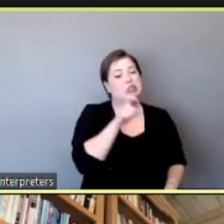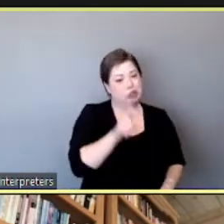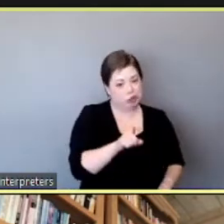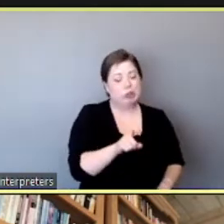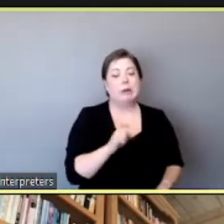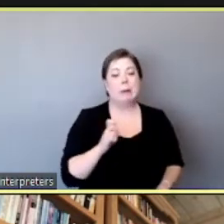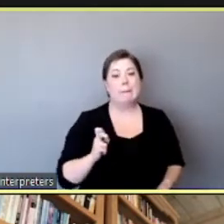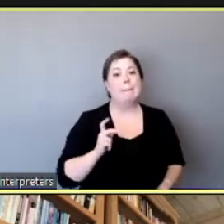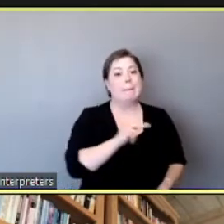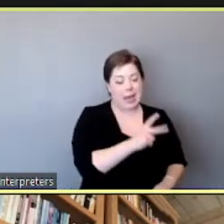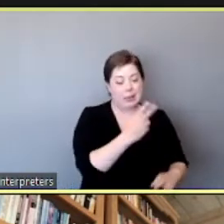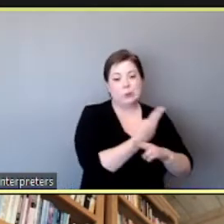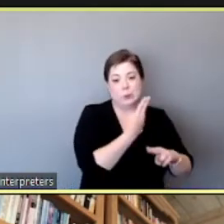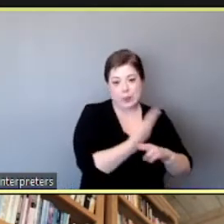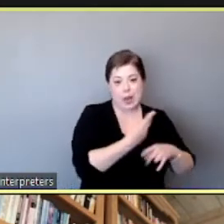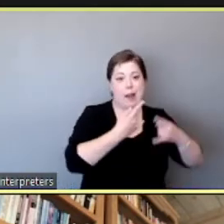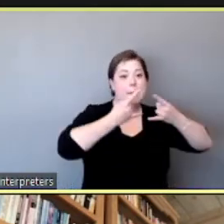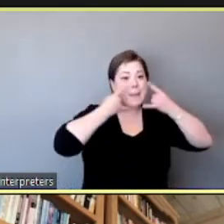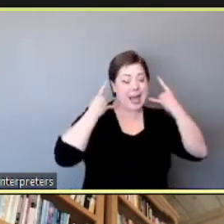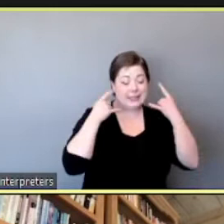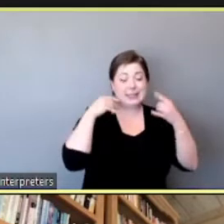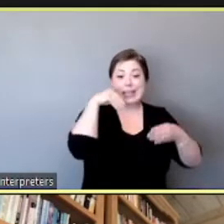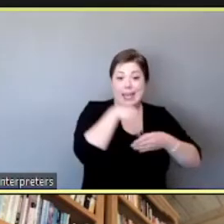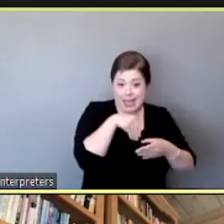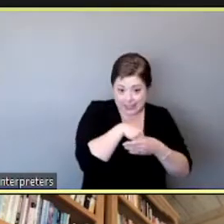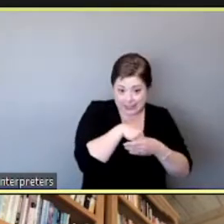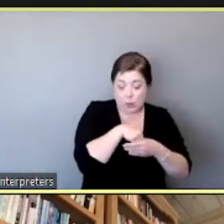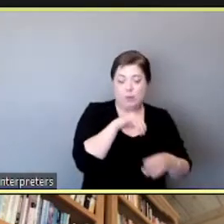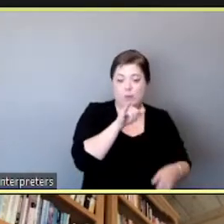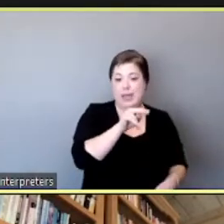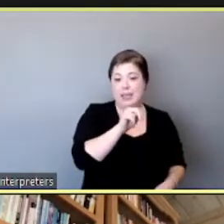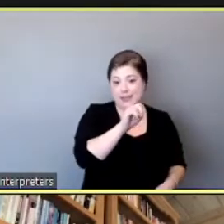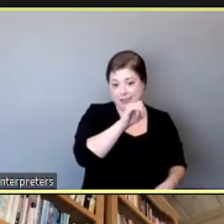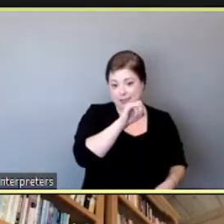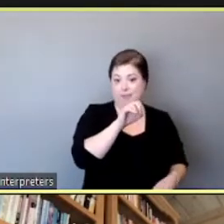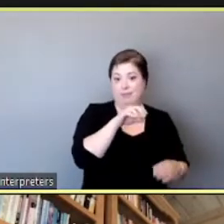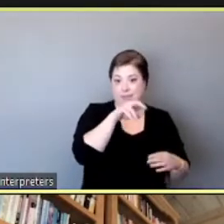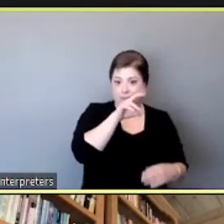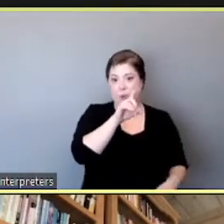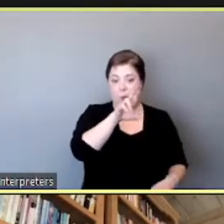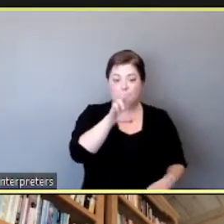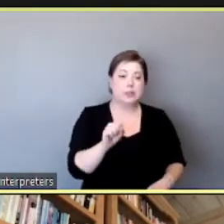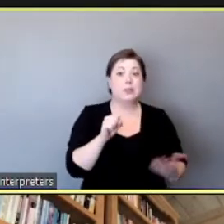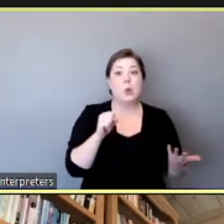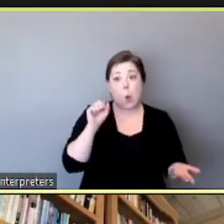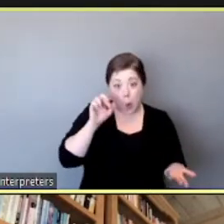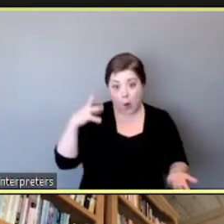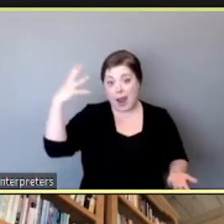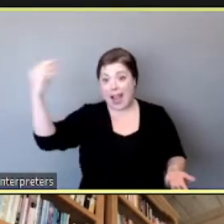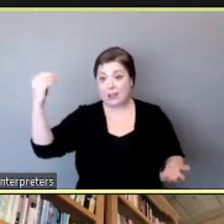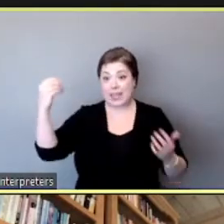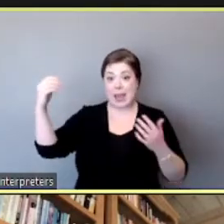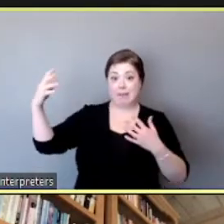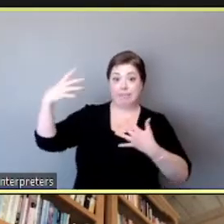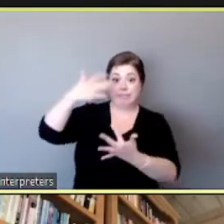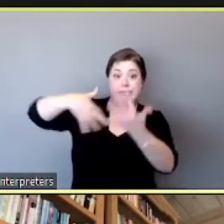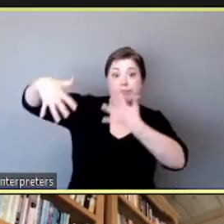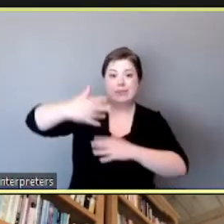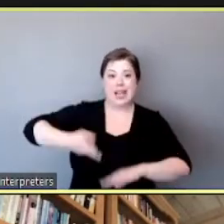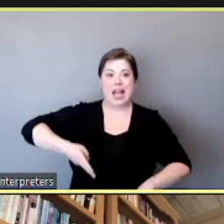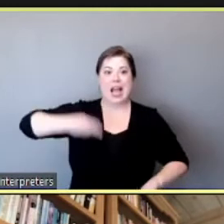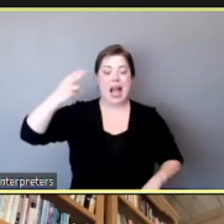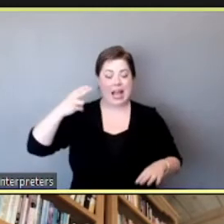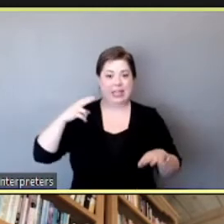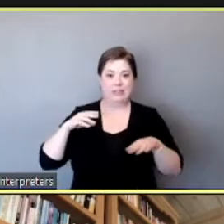to wearing a mask indoors when they're outside their homes, particularly in areas of substantial or high